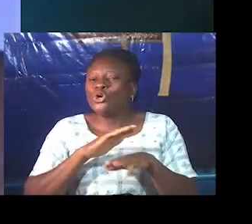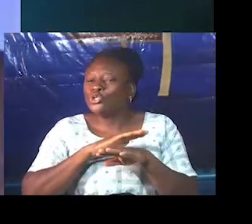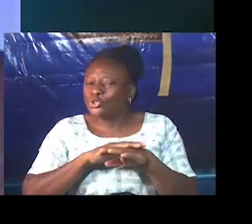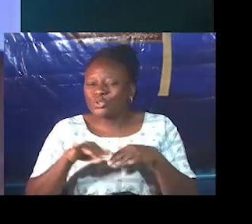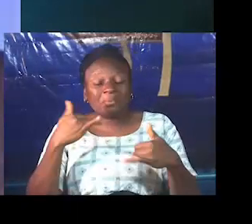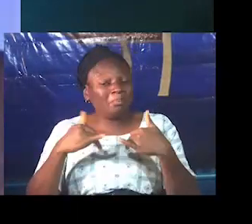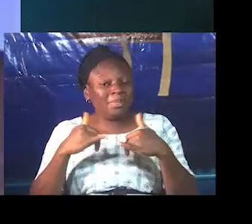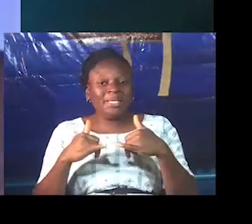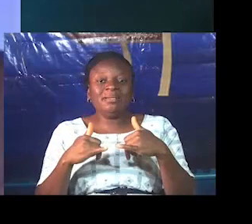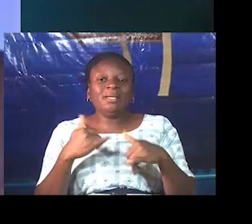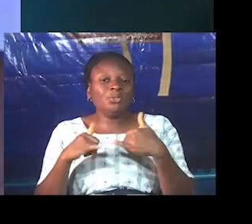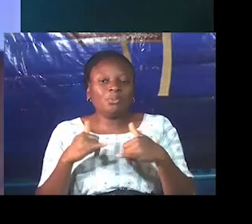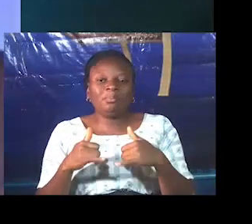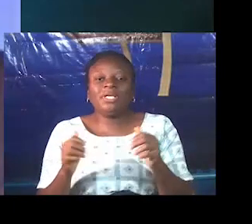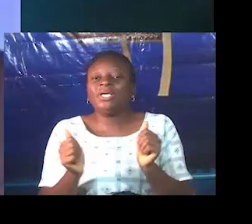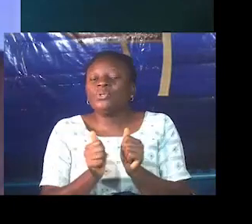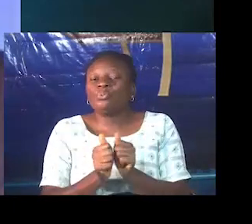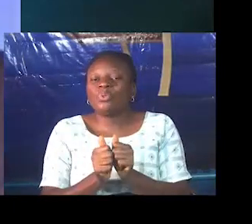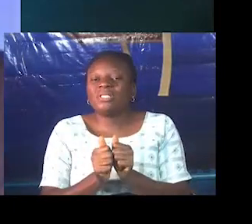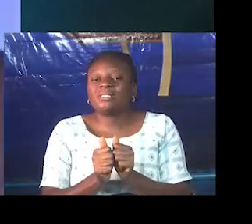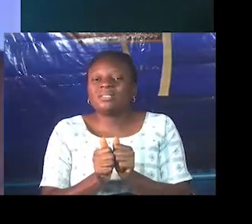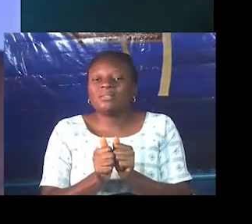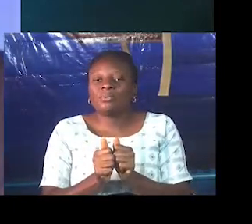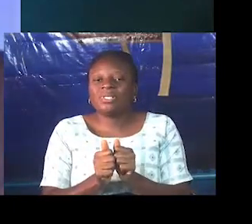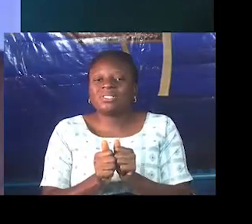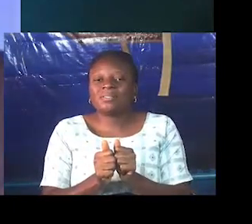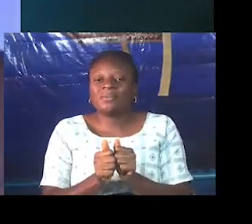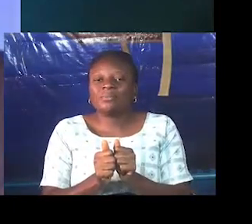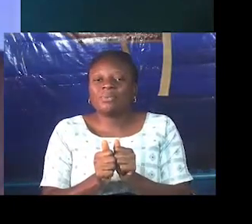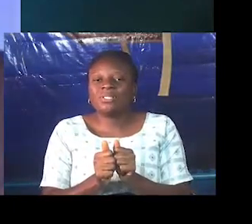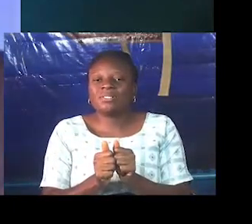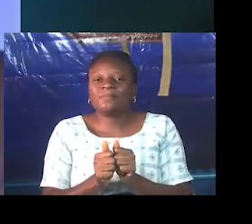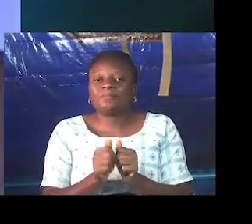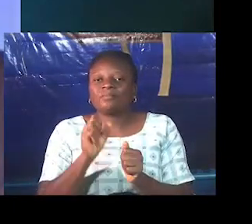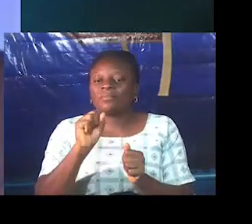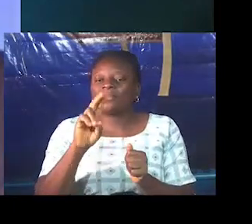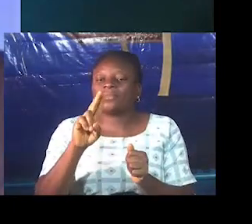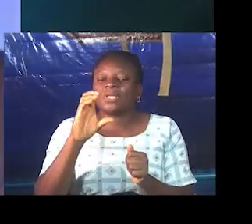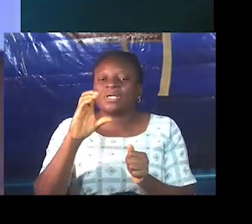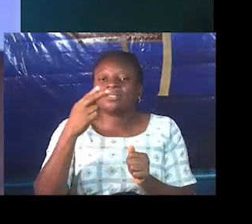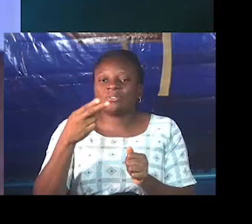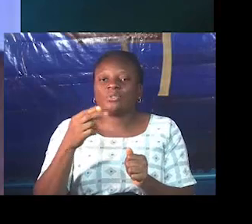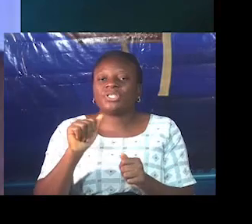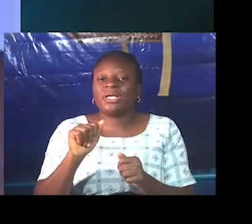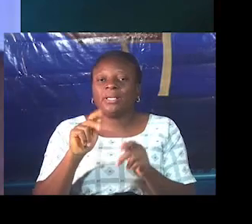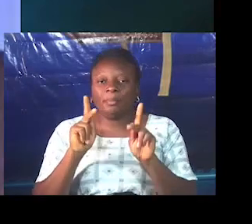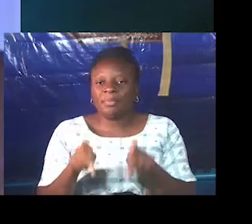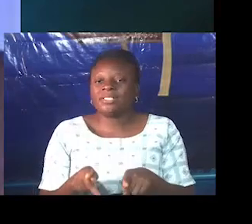it. One of the local proverbs in our language says, what you are not going to eat, don't bring it near your